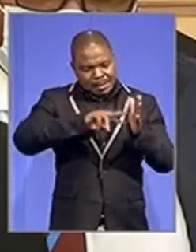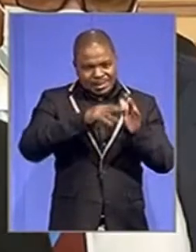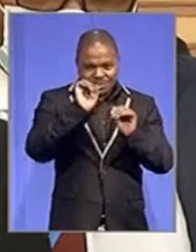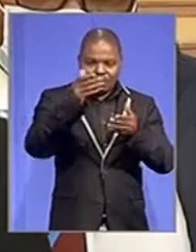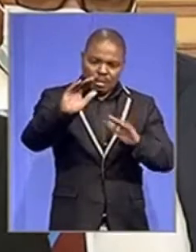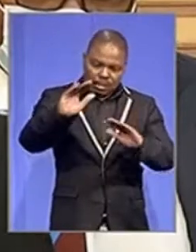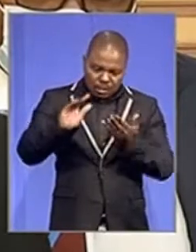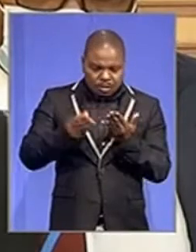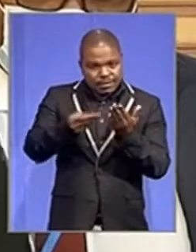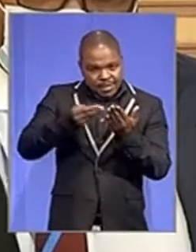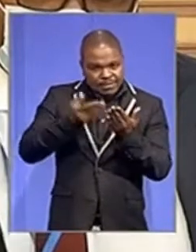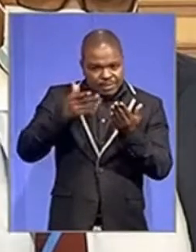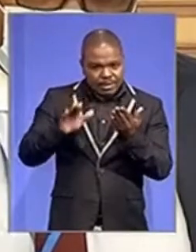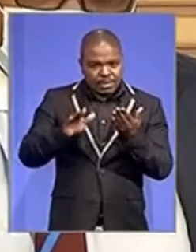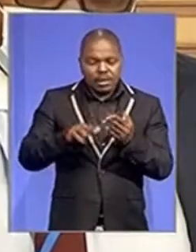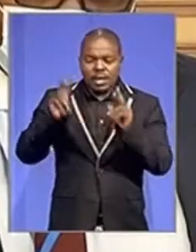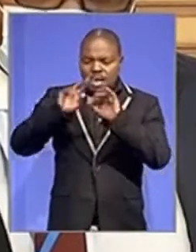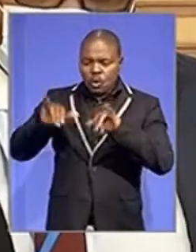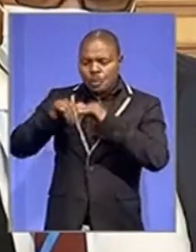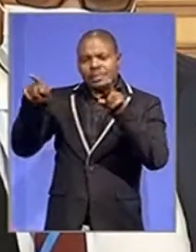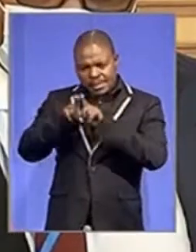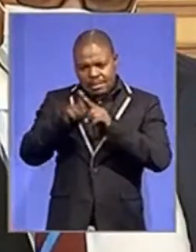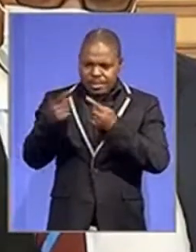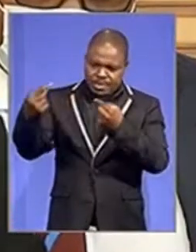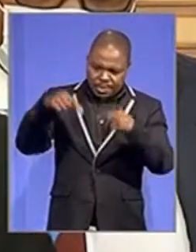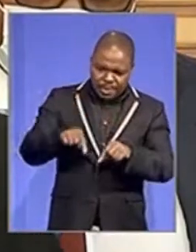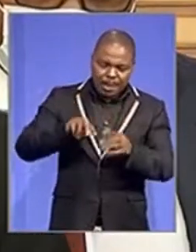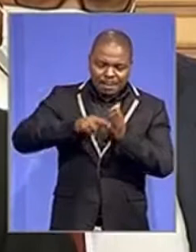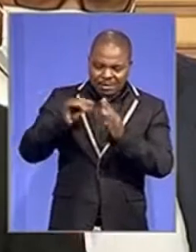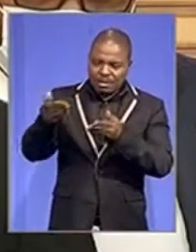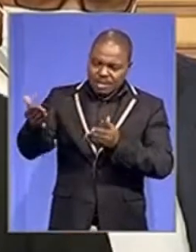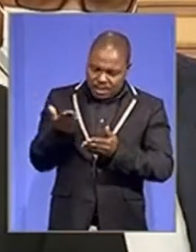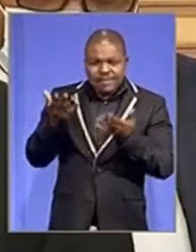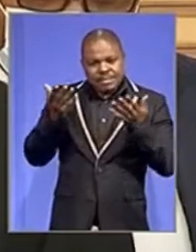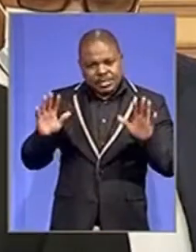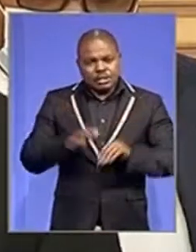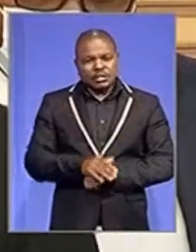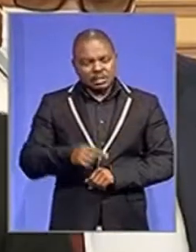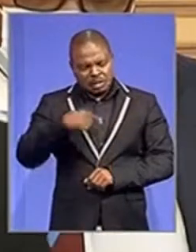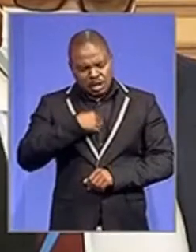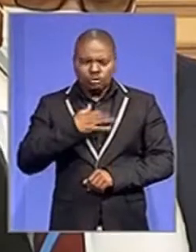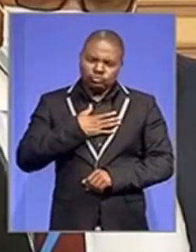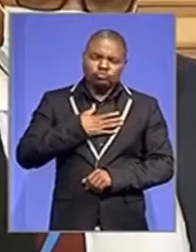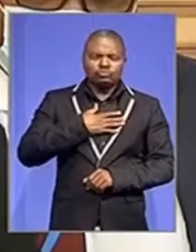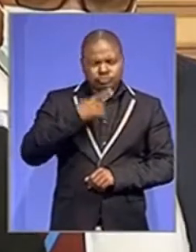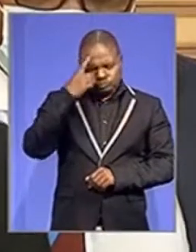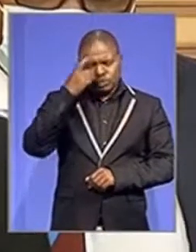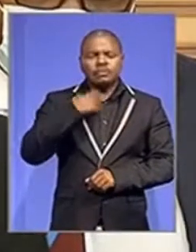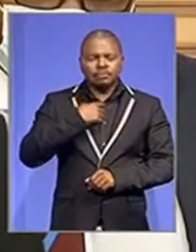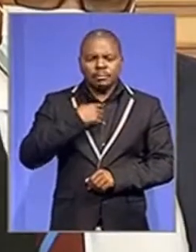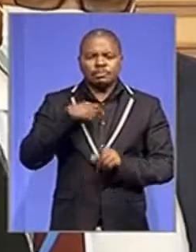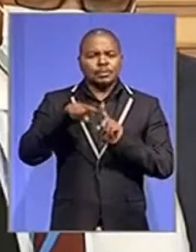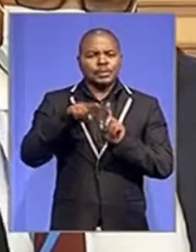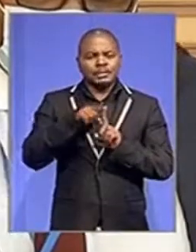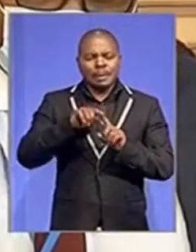plan. Eskom was here, they gave us a plan. So I'm quite convinced that the plan that they gave